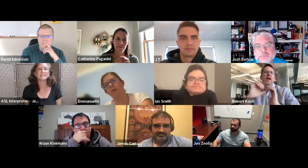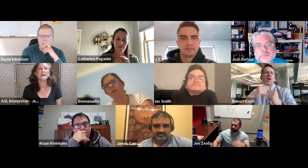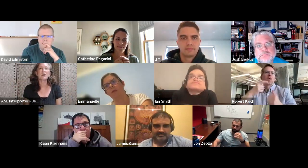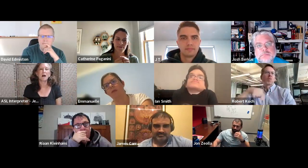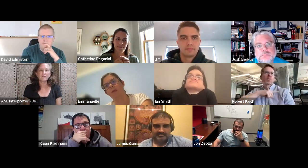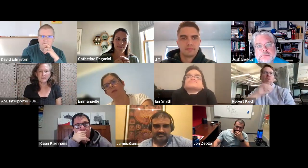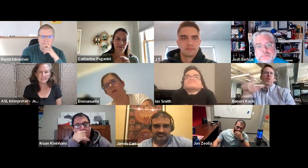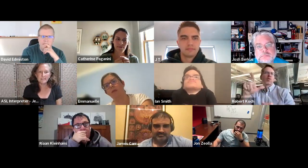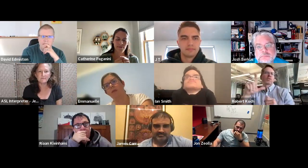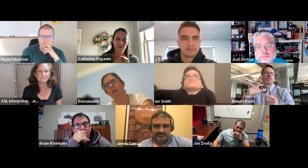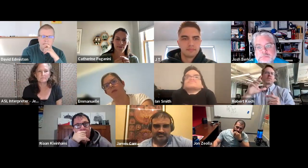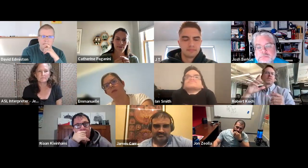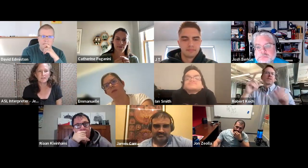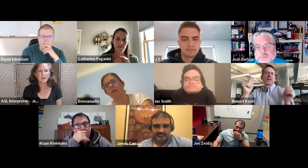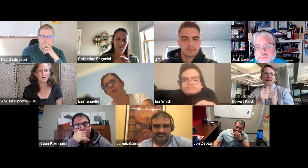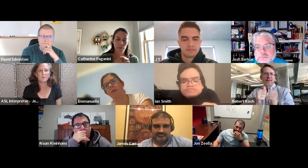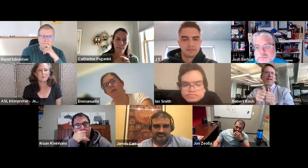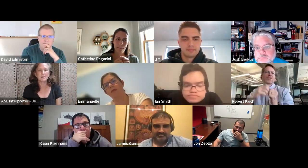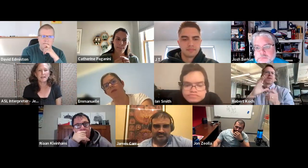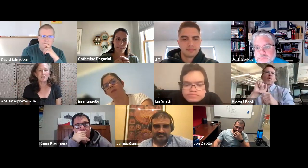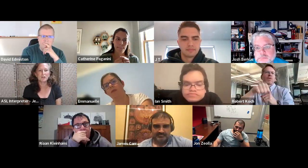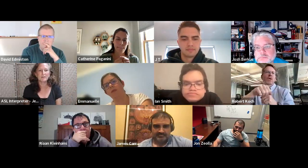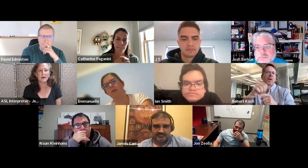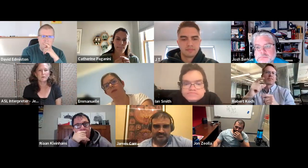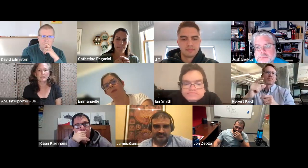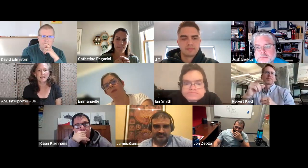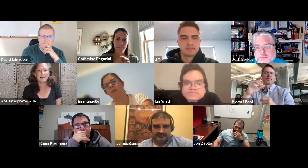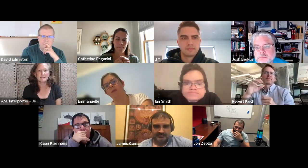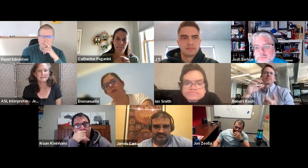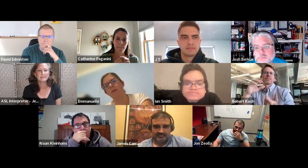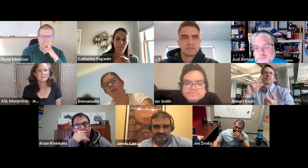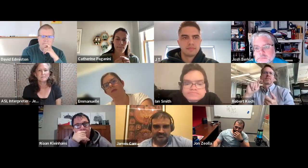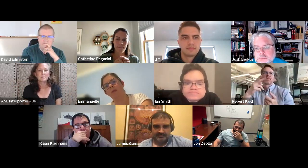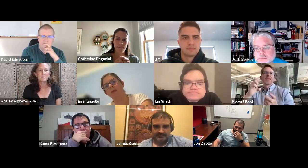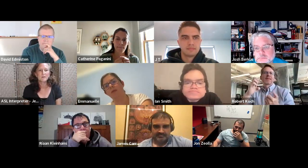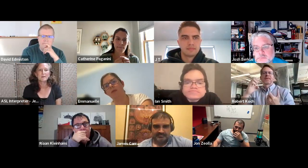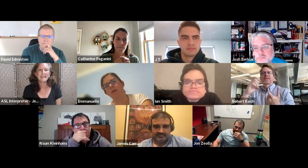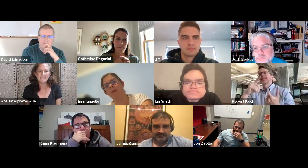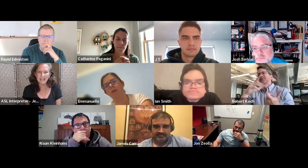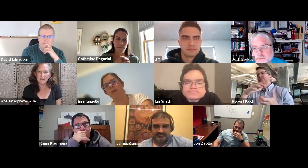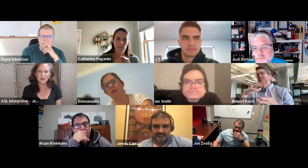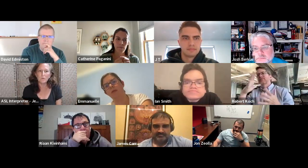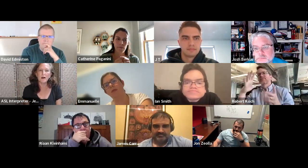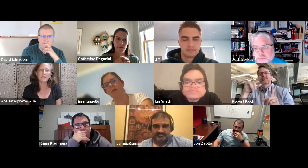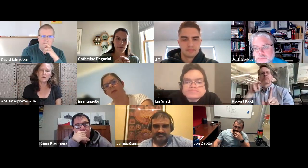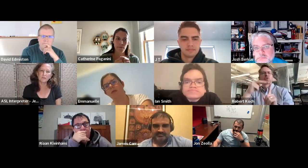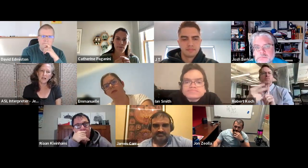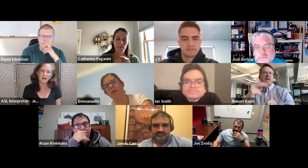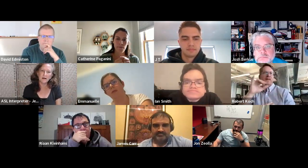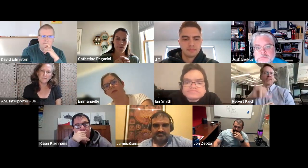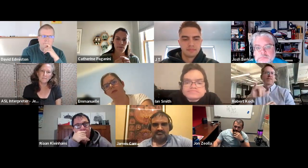Like a conference, you know, we want to make sure that we get together while